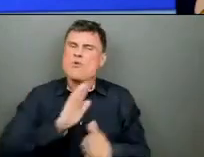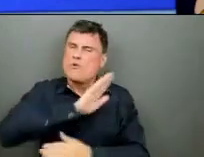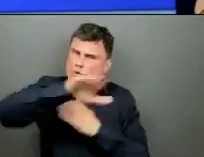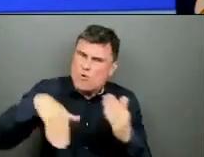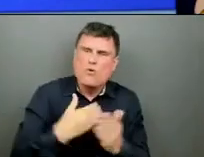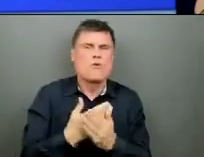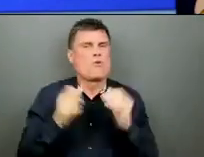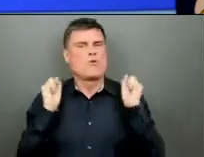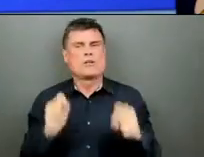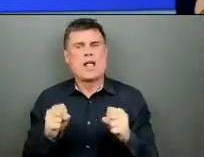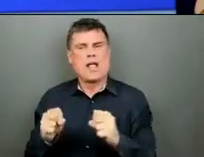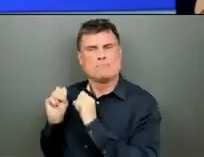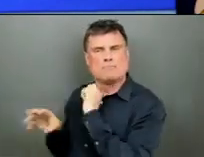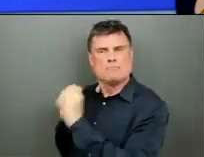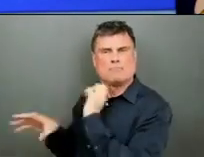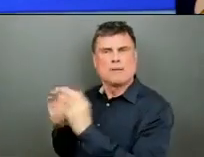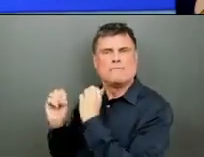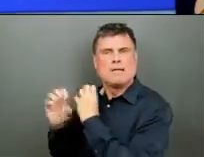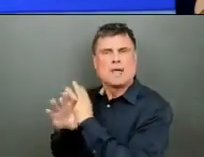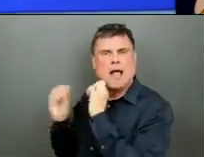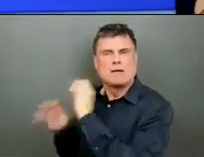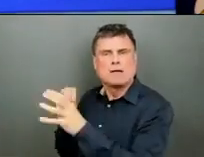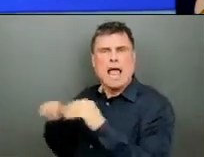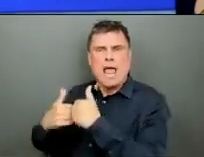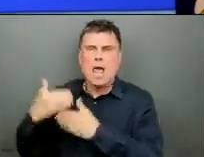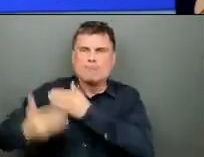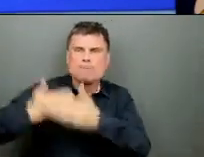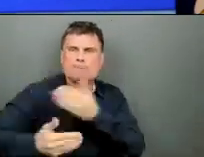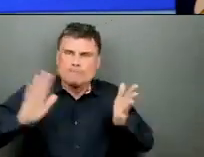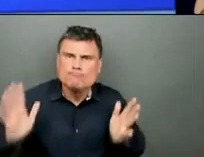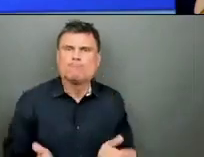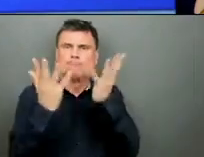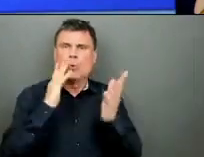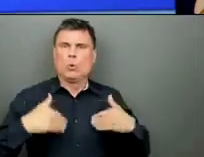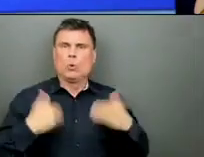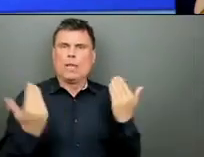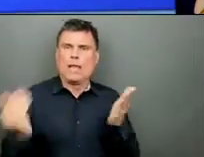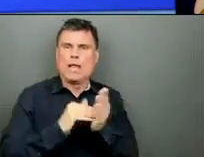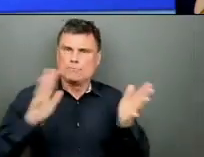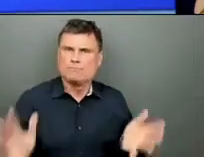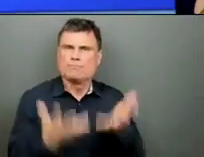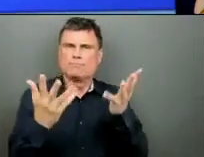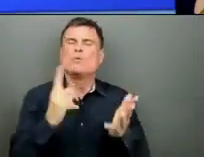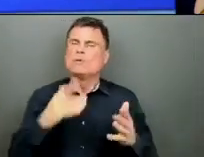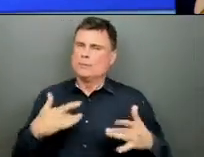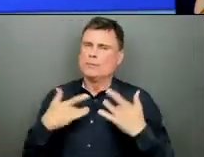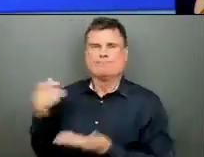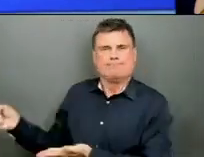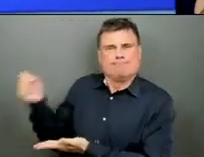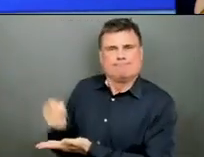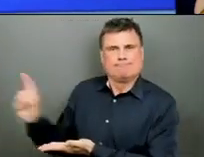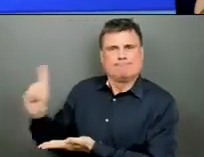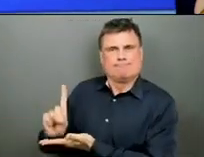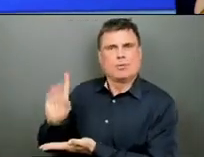part in coming out of the pandemic, and I'm very excited to have Brittny taking up this challenge and doing what she can to make sure that we lift up